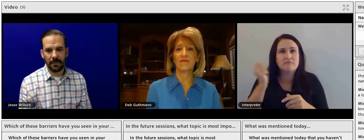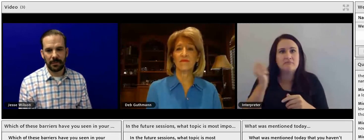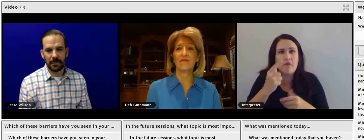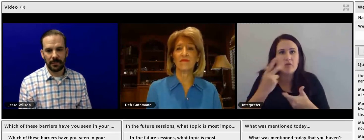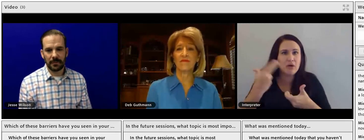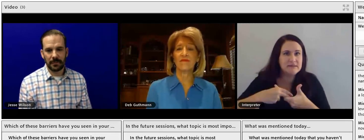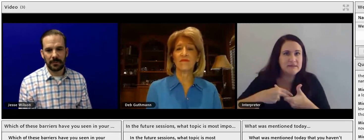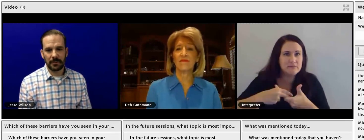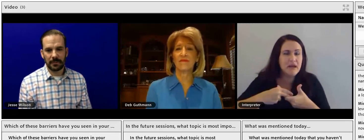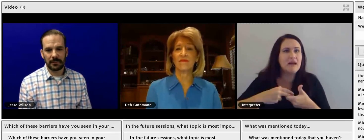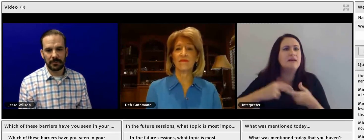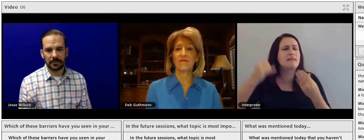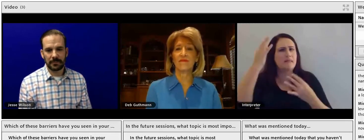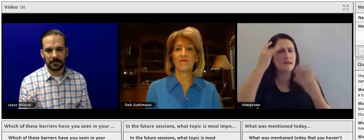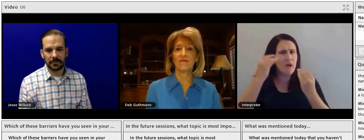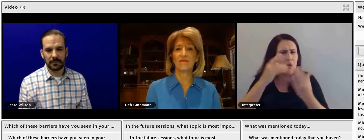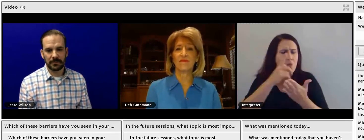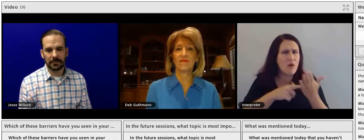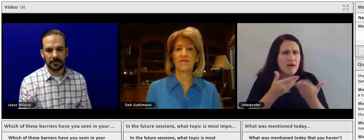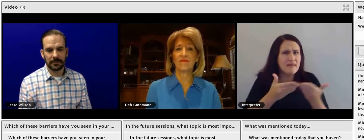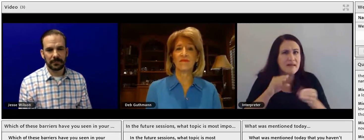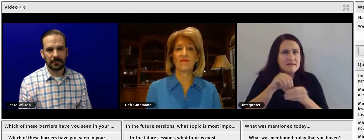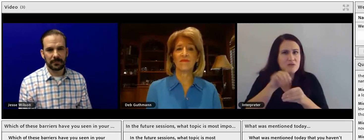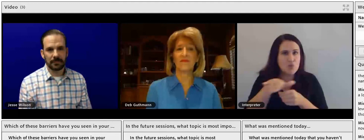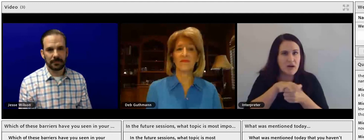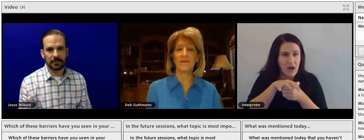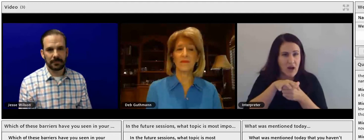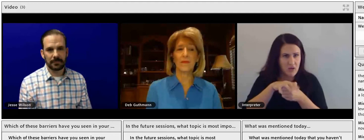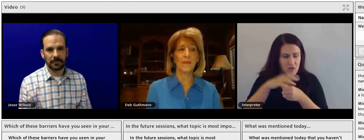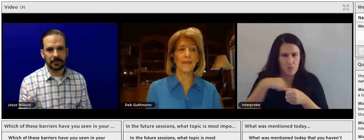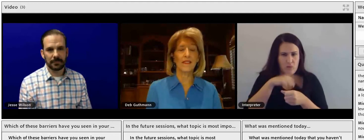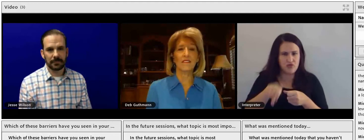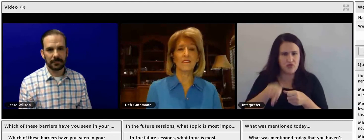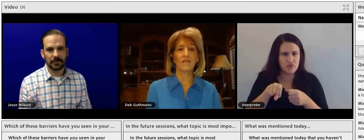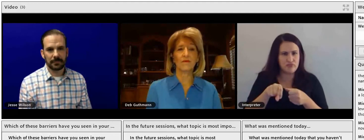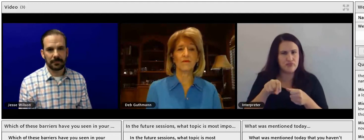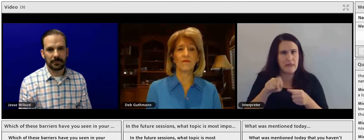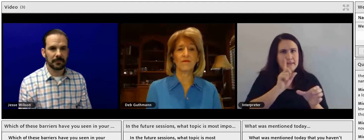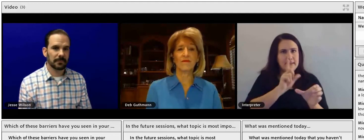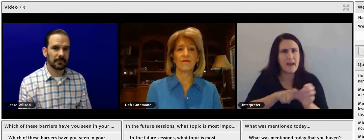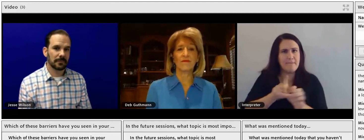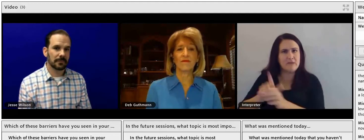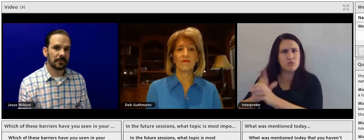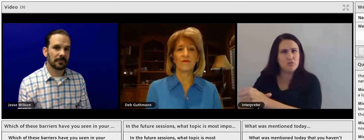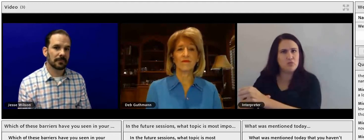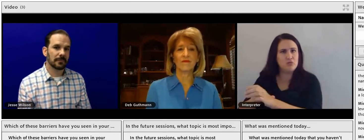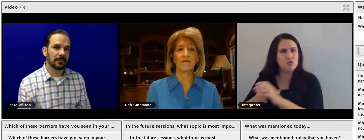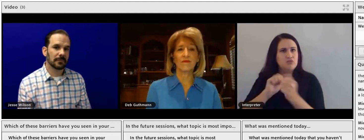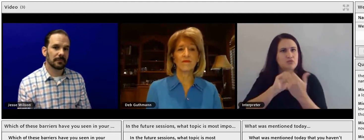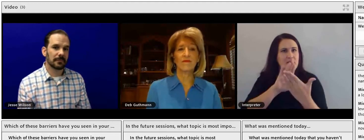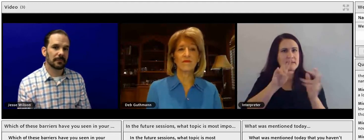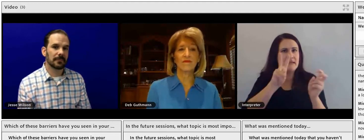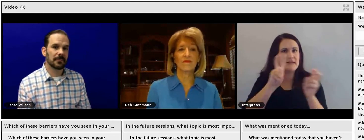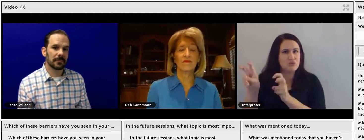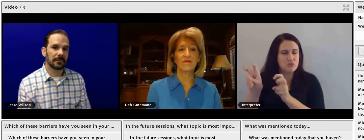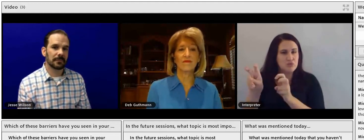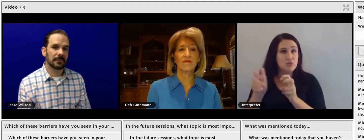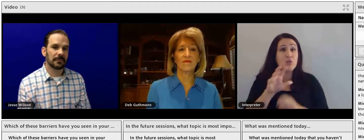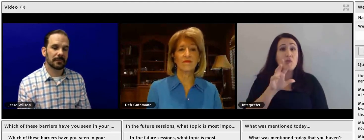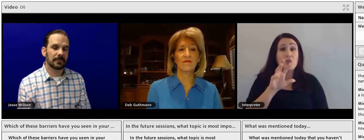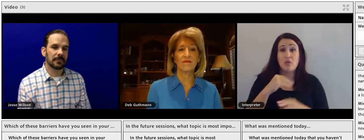about what are the things in your area that we could tap into and to address these issues. The webinar will